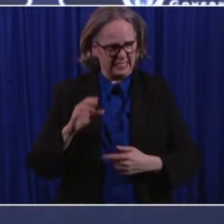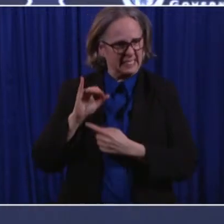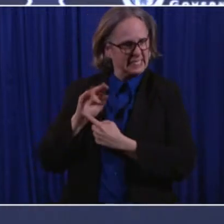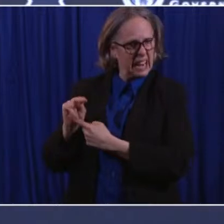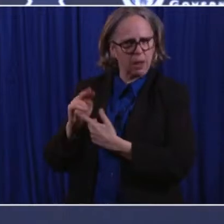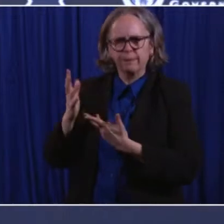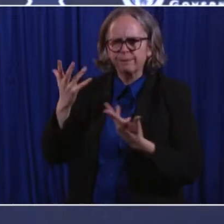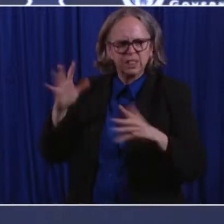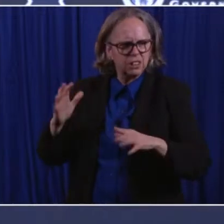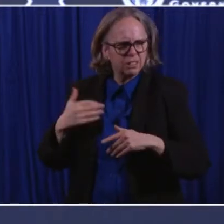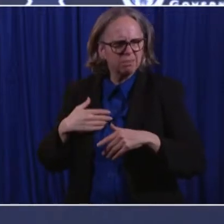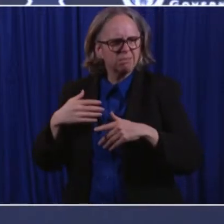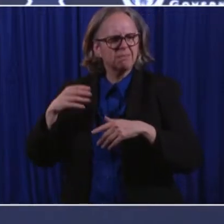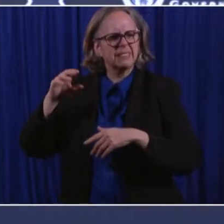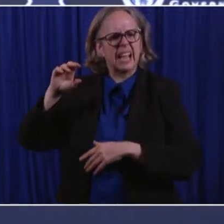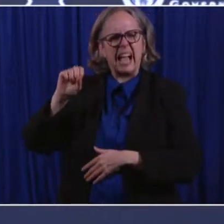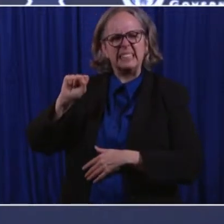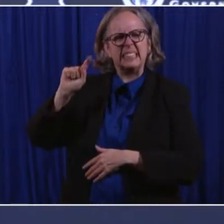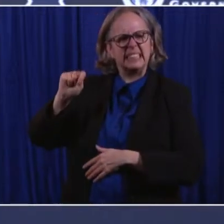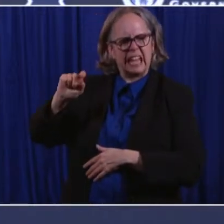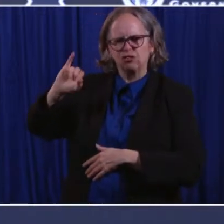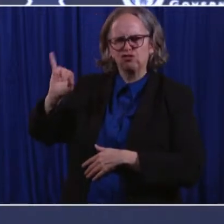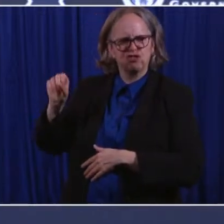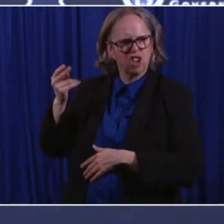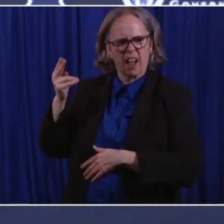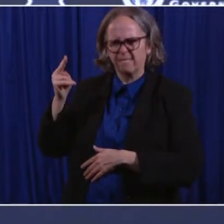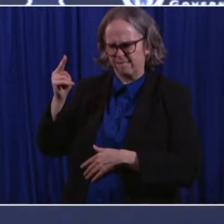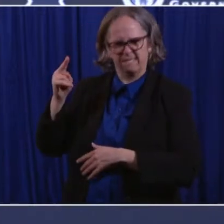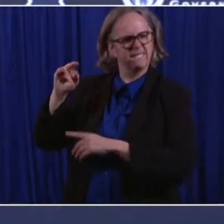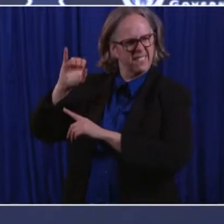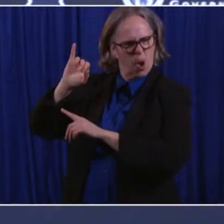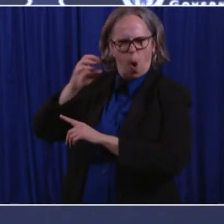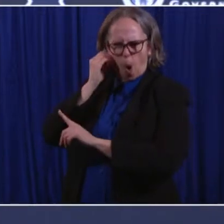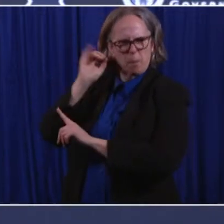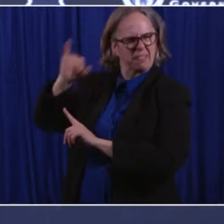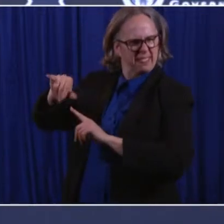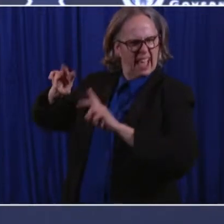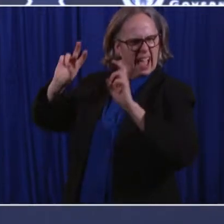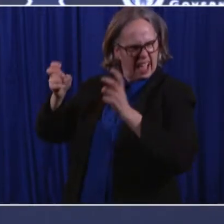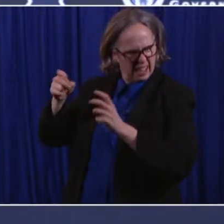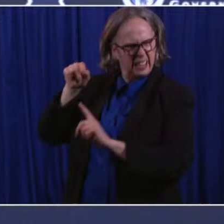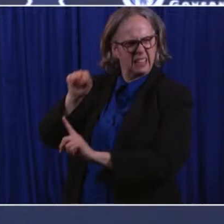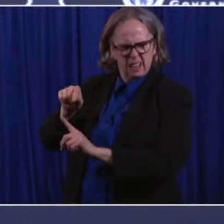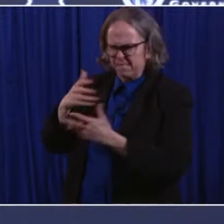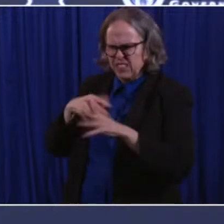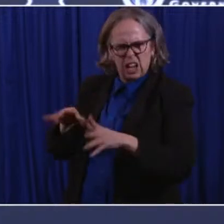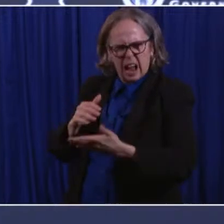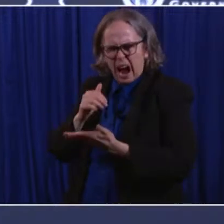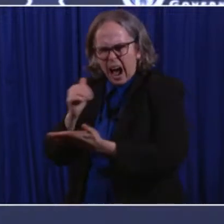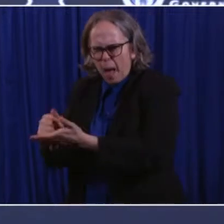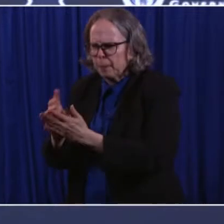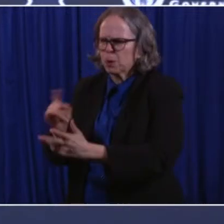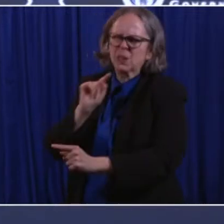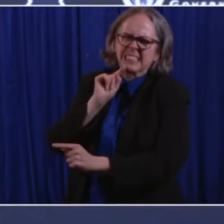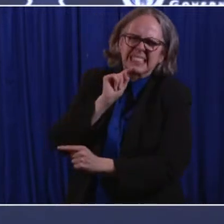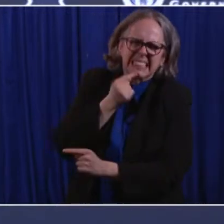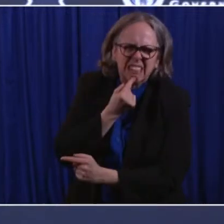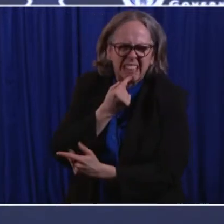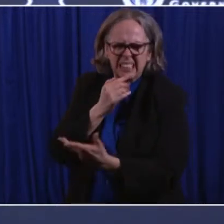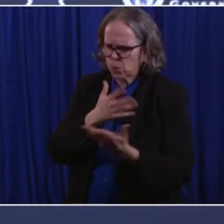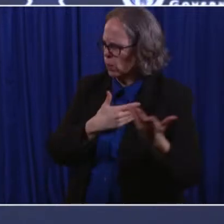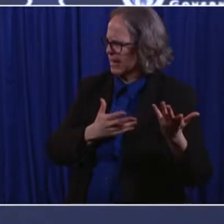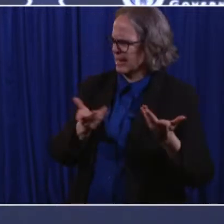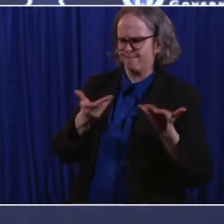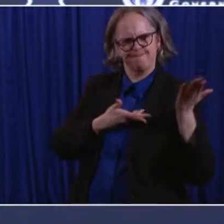in Sharonville, which provides support system for people with complex disabilities. These residents, all of whom